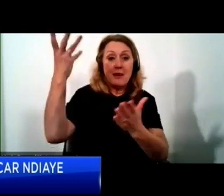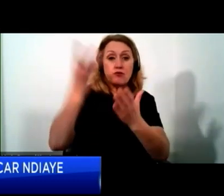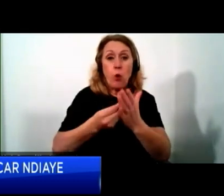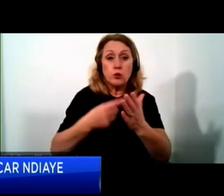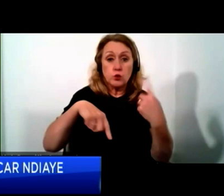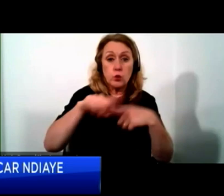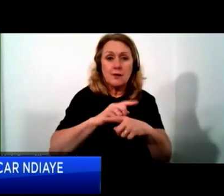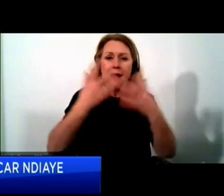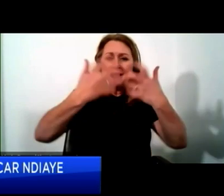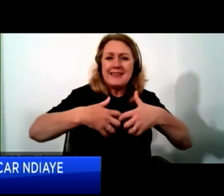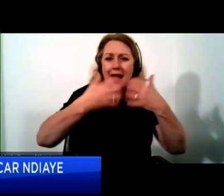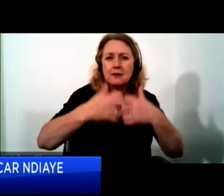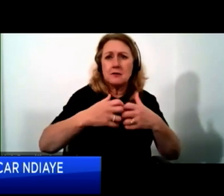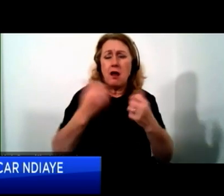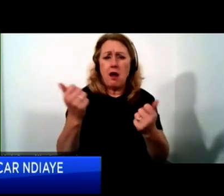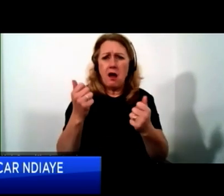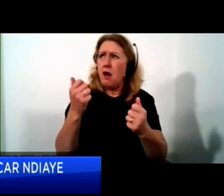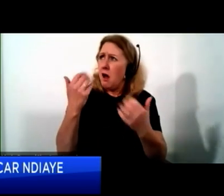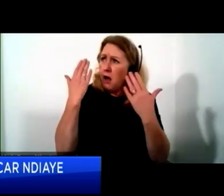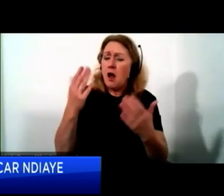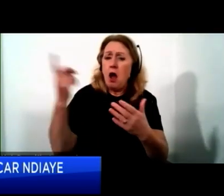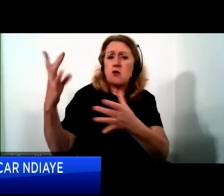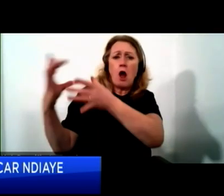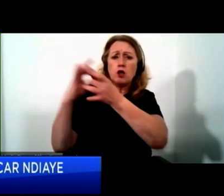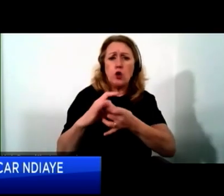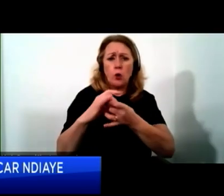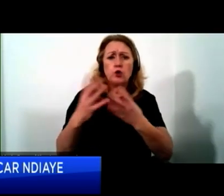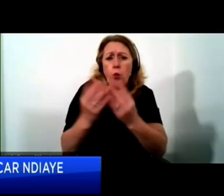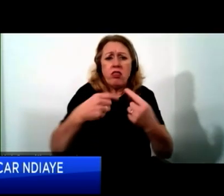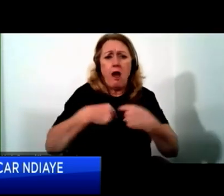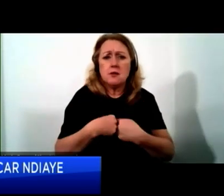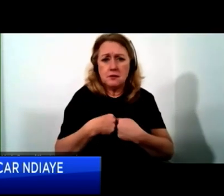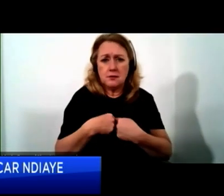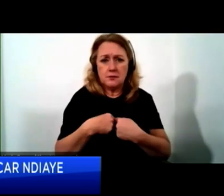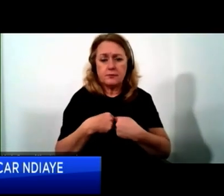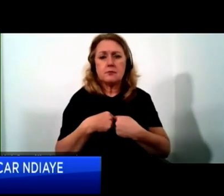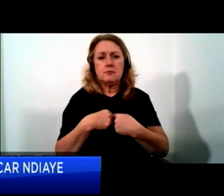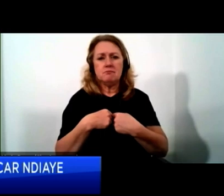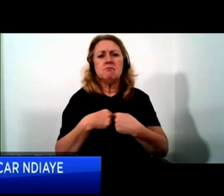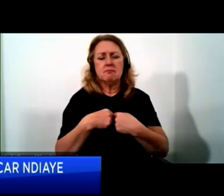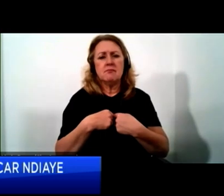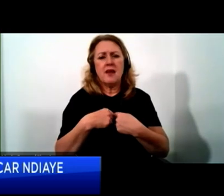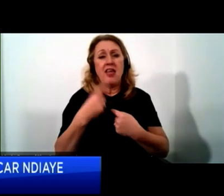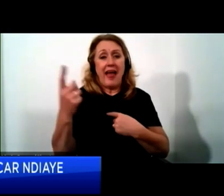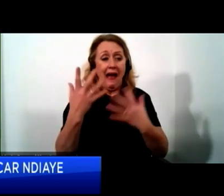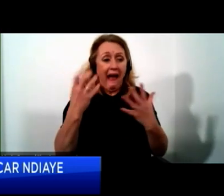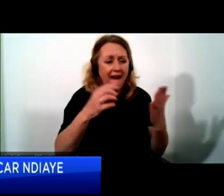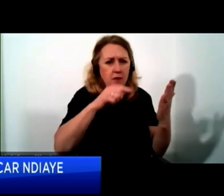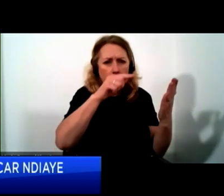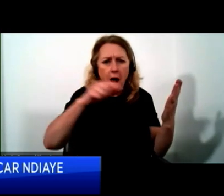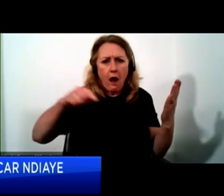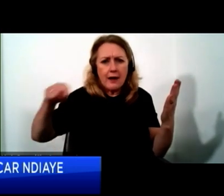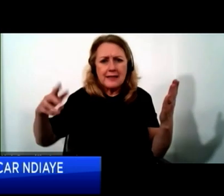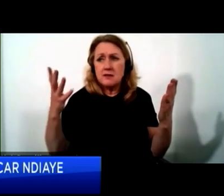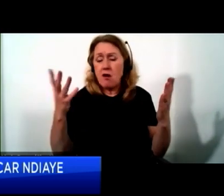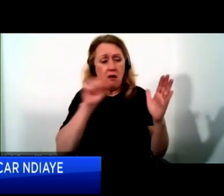a technological mastery not associated with us. There are markings all over